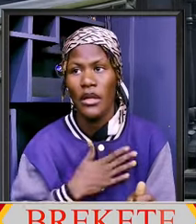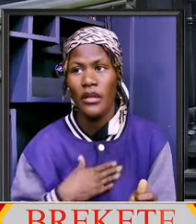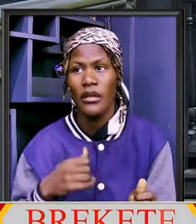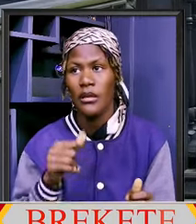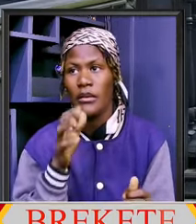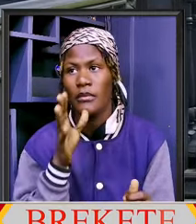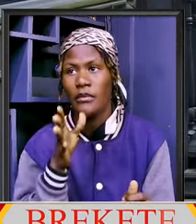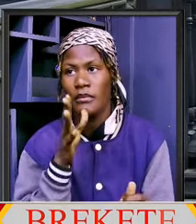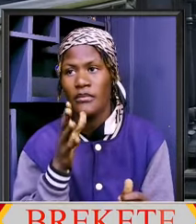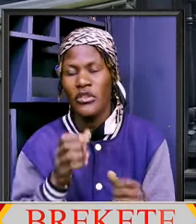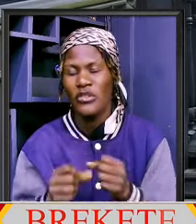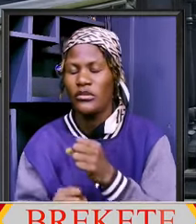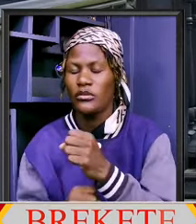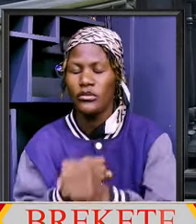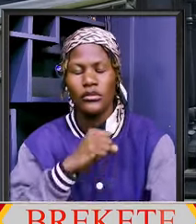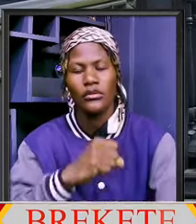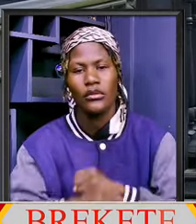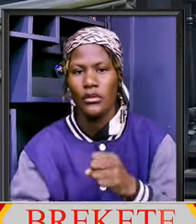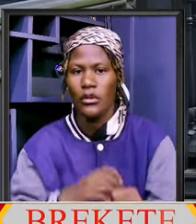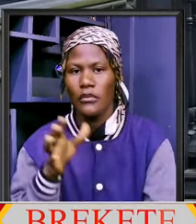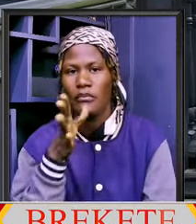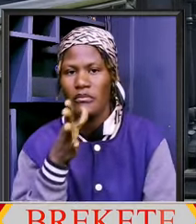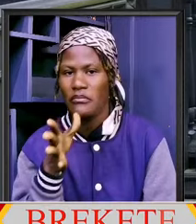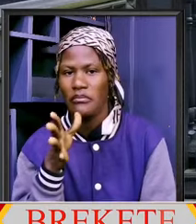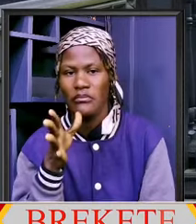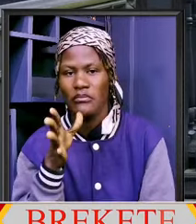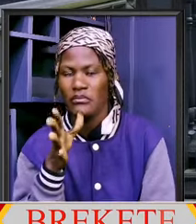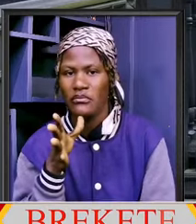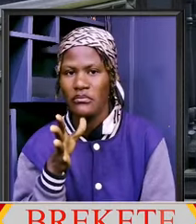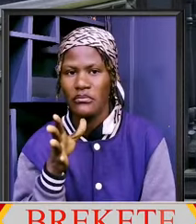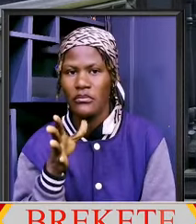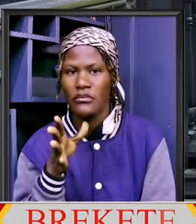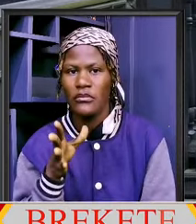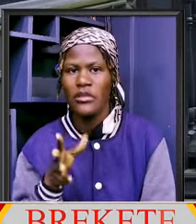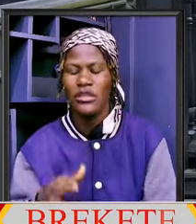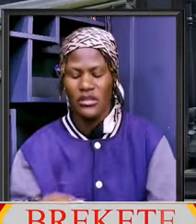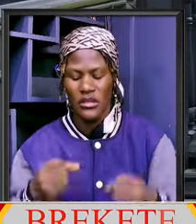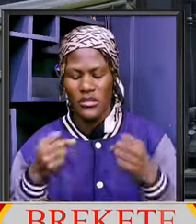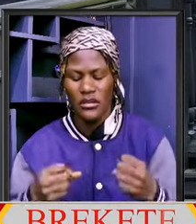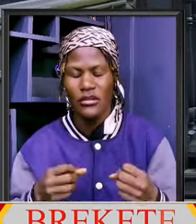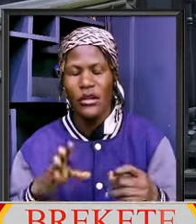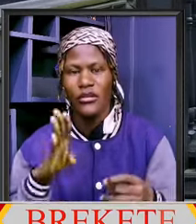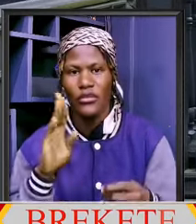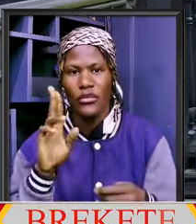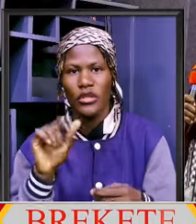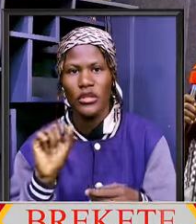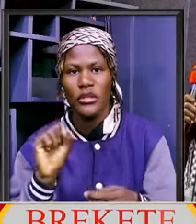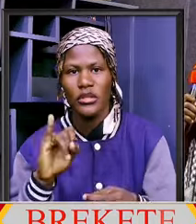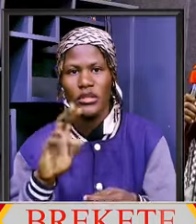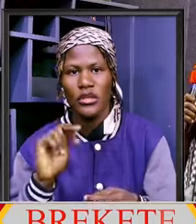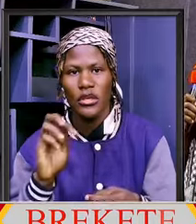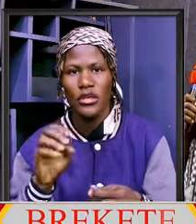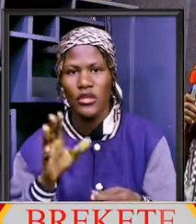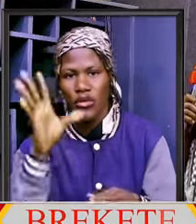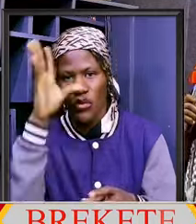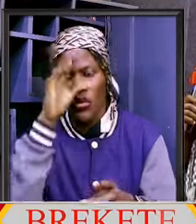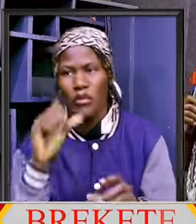woman. She was a great businesswoman. Make we appreciate Mama.